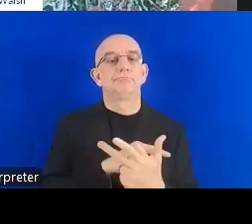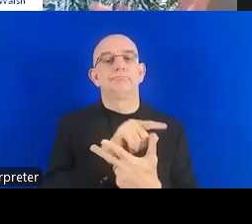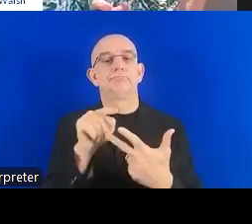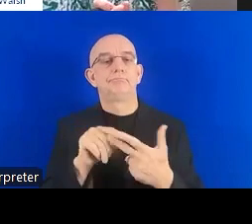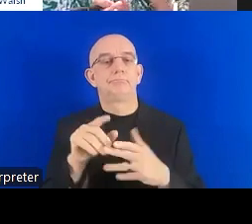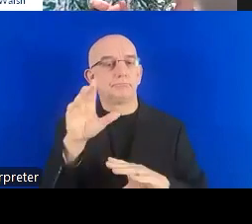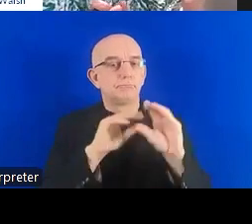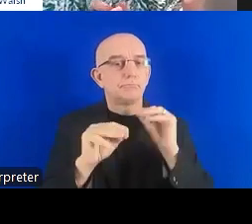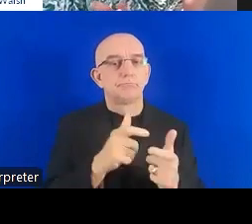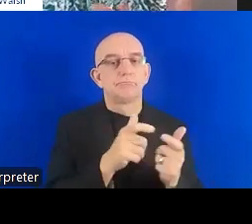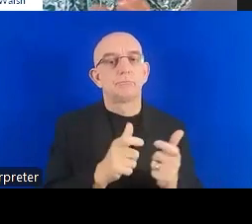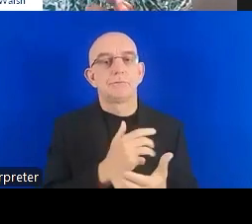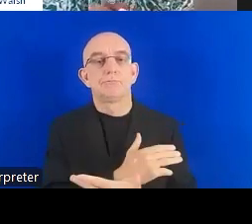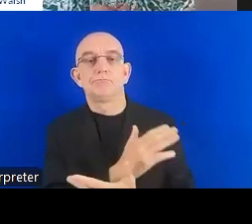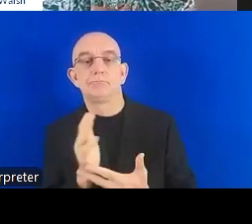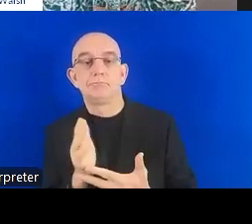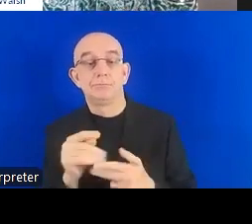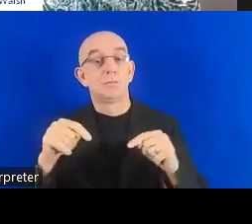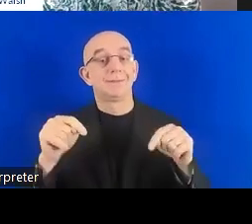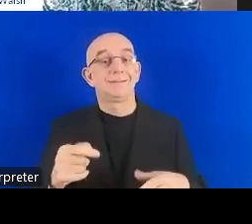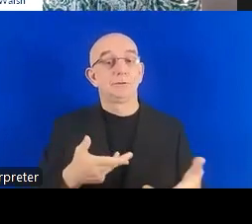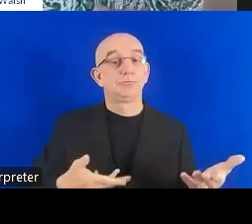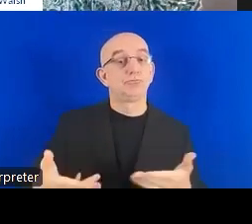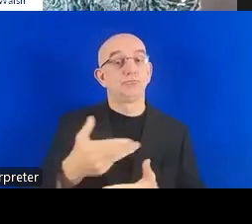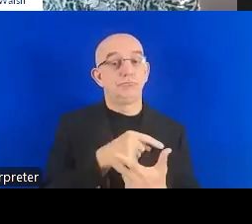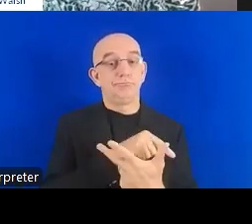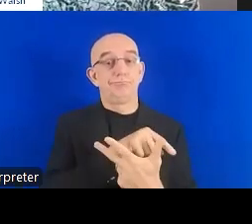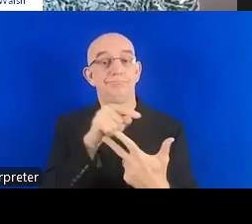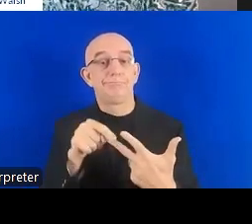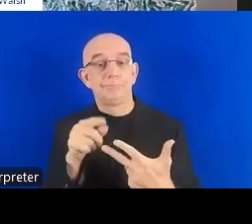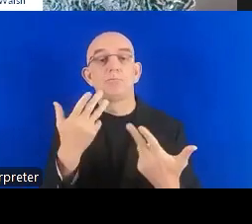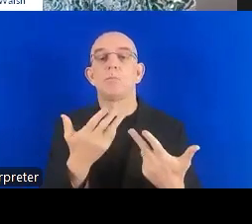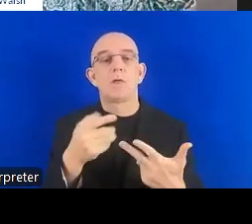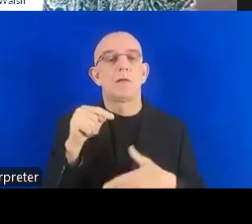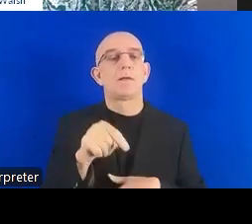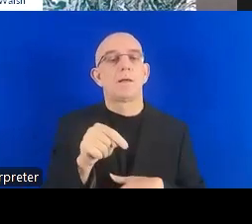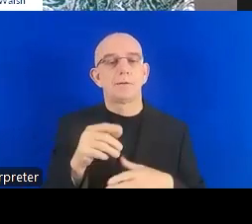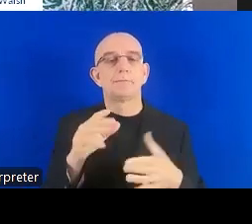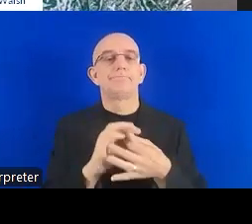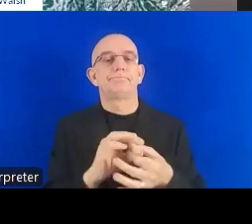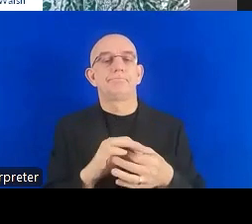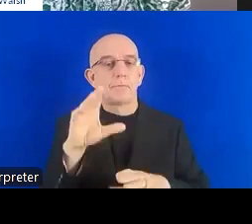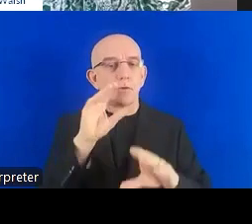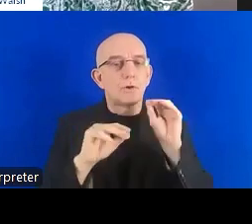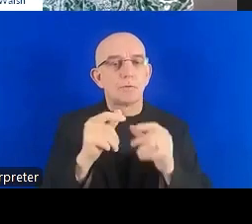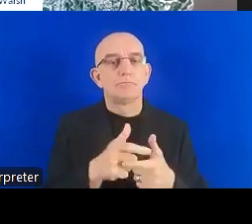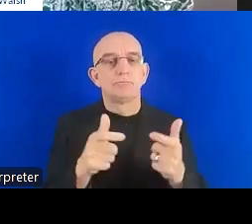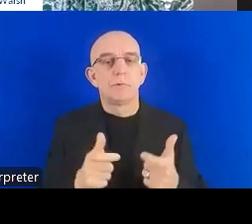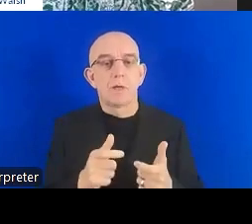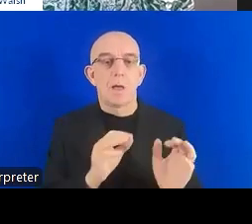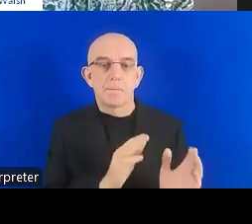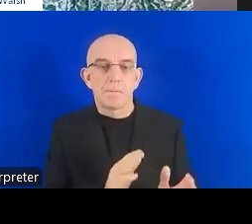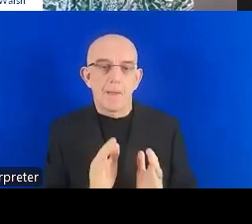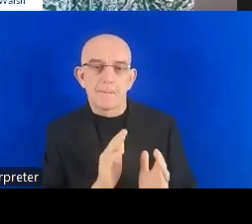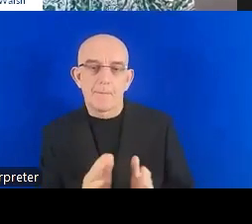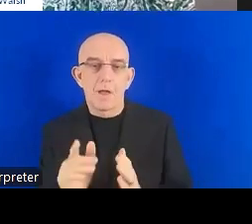On your screen, we can see that we have 4 panelists joining us today. One of that includes our